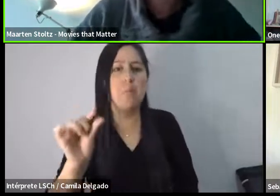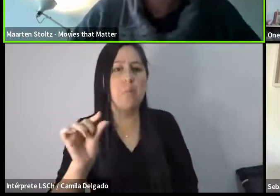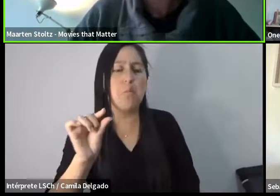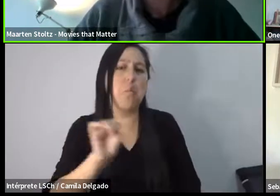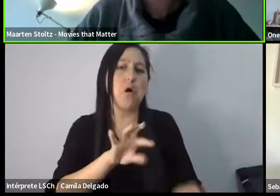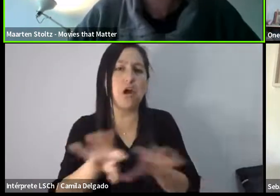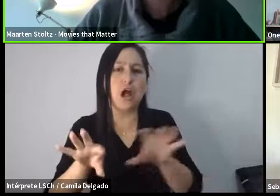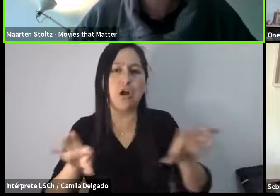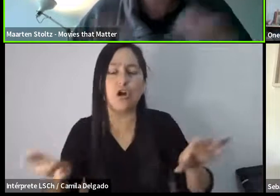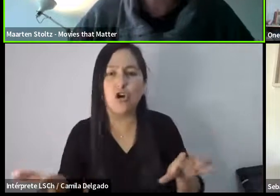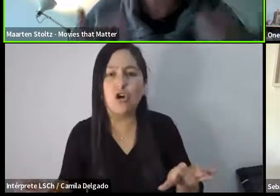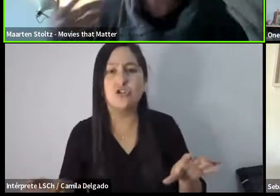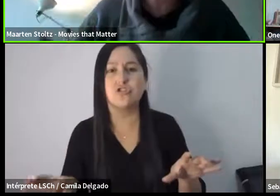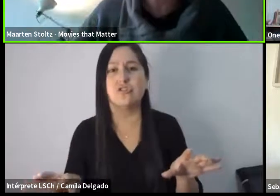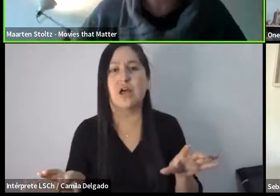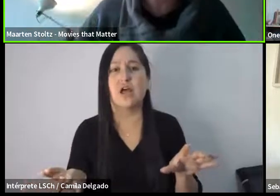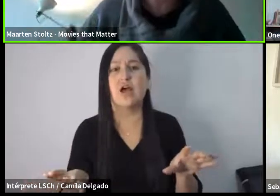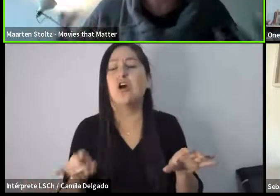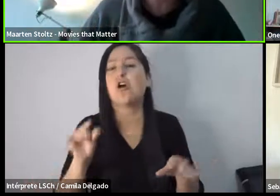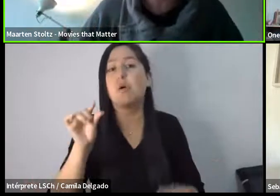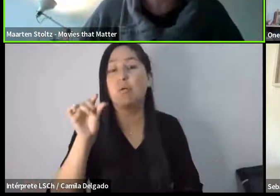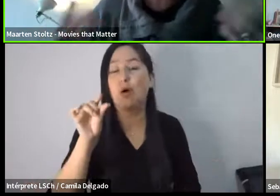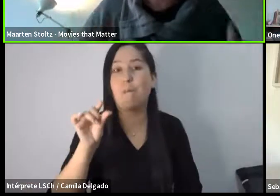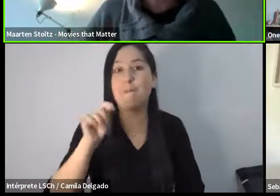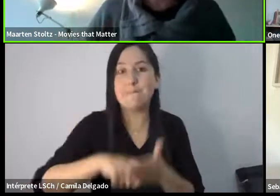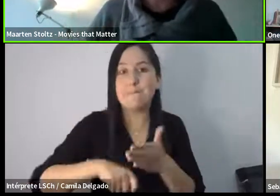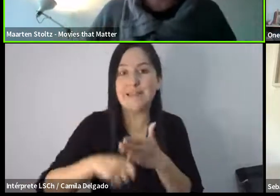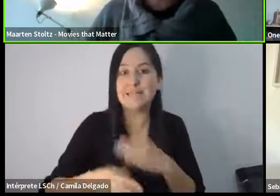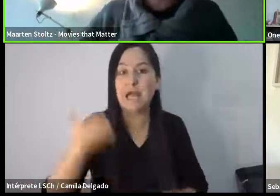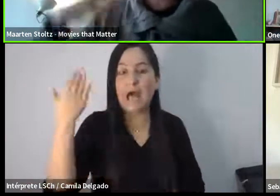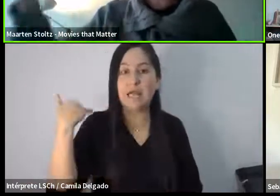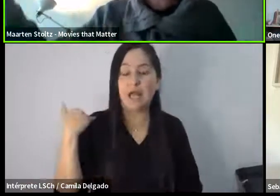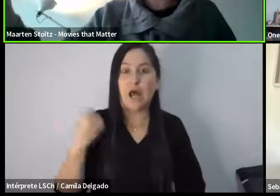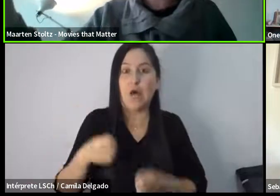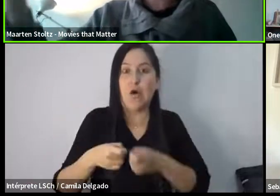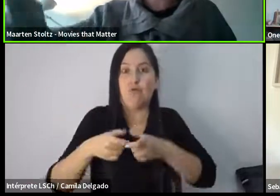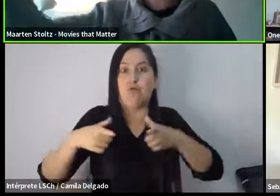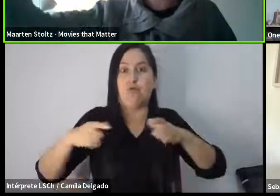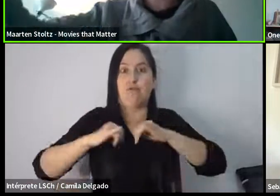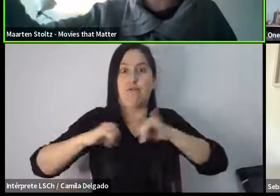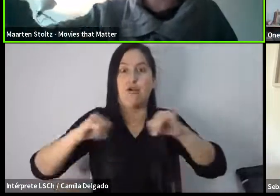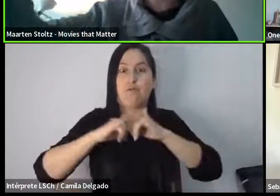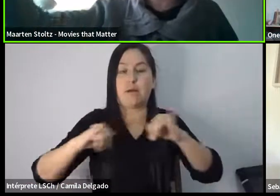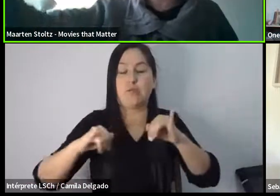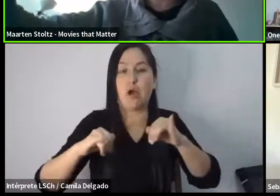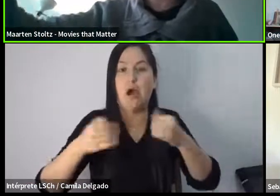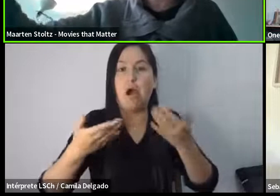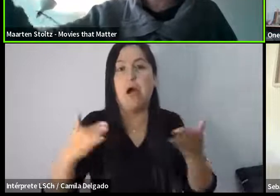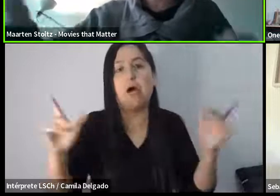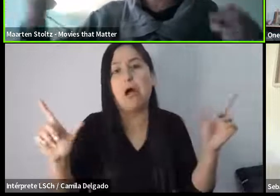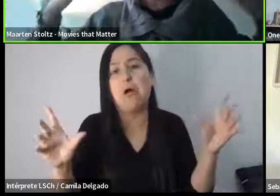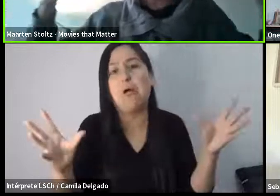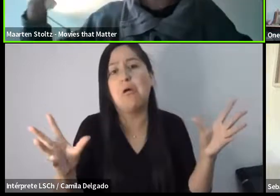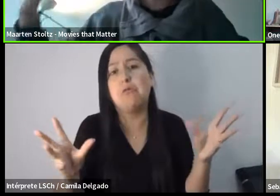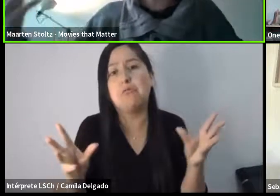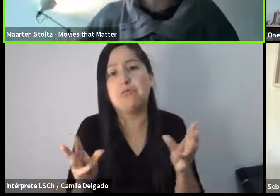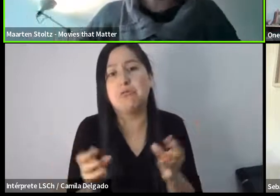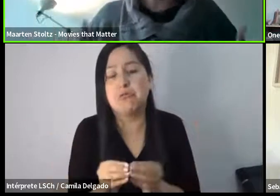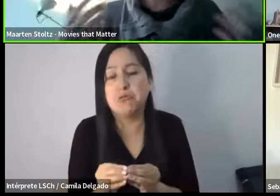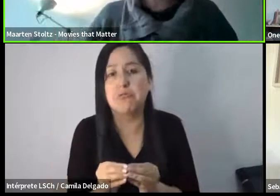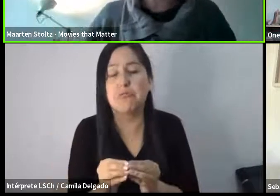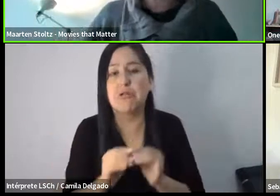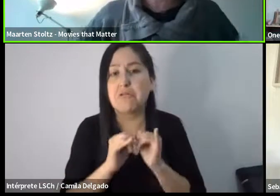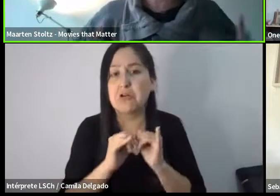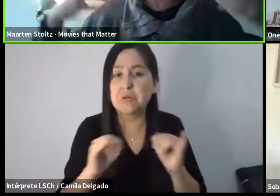ago. And a film can actually force you to sit down, watch a film for 90 minutes or 2 hours,